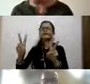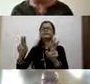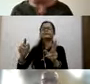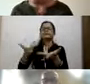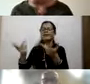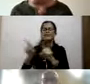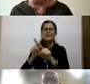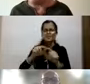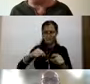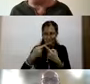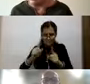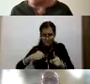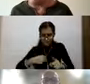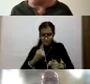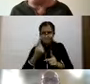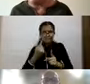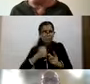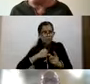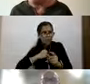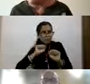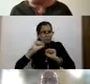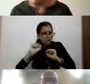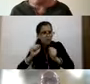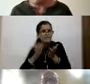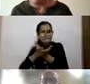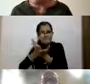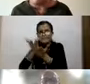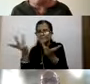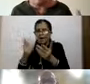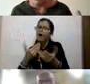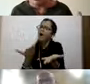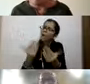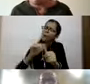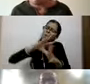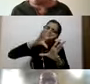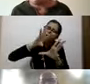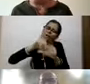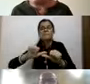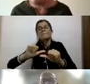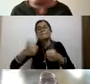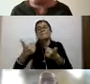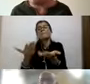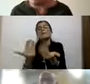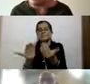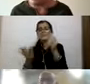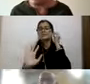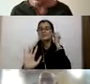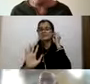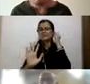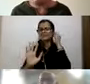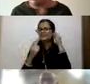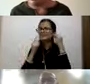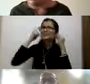to find your own kind of way around it. But everything's possible. You know, I thought this was impossible. When I first realized I couldn't buy it,